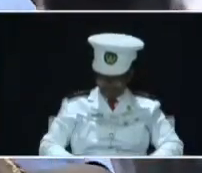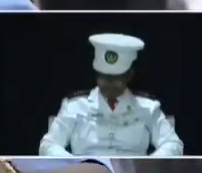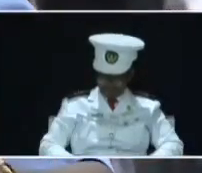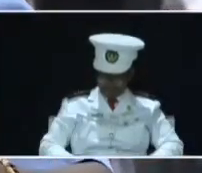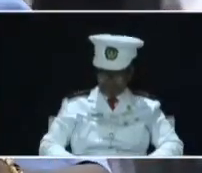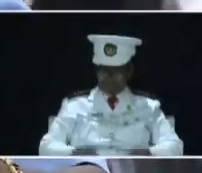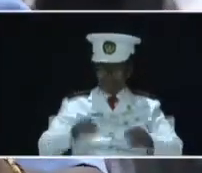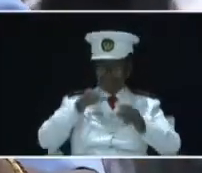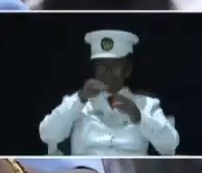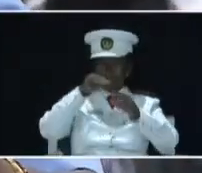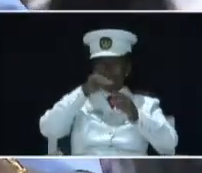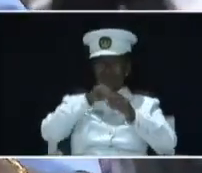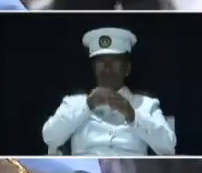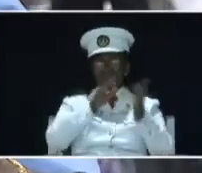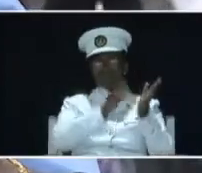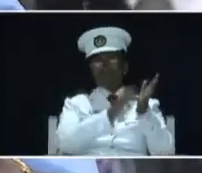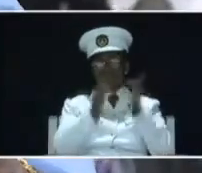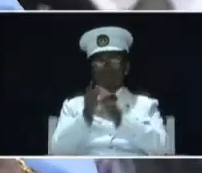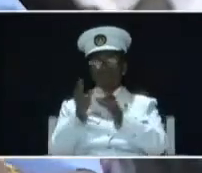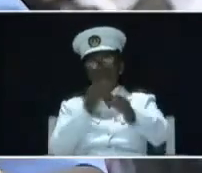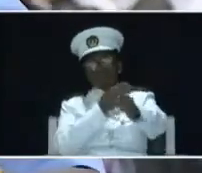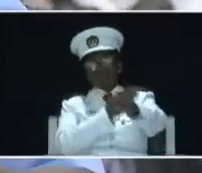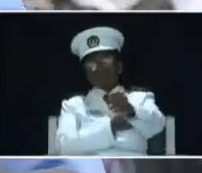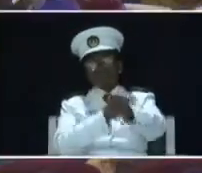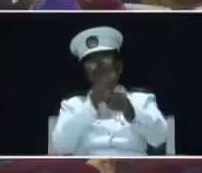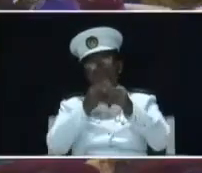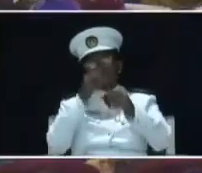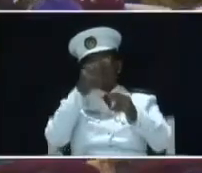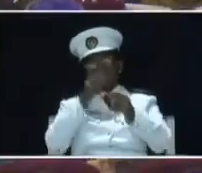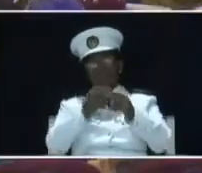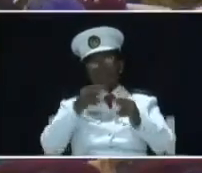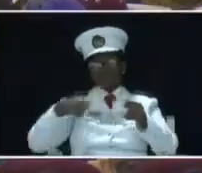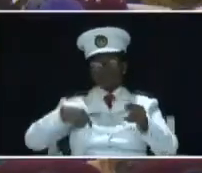In Jesus' mighty name, we have prayed.